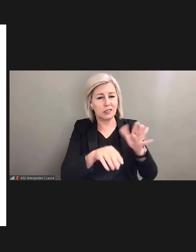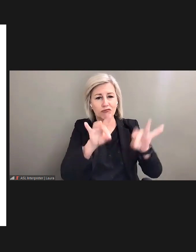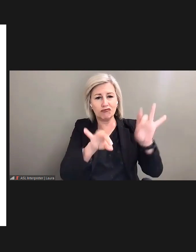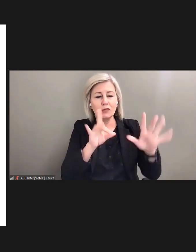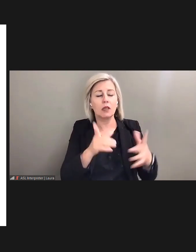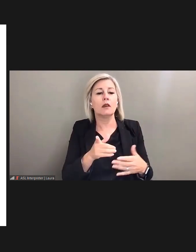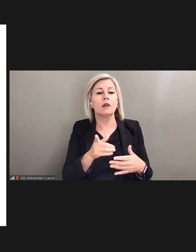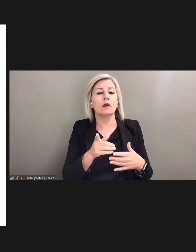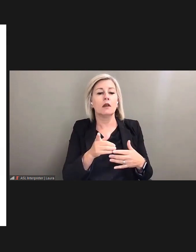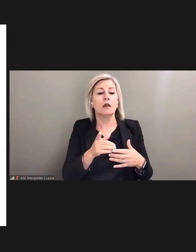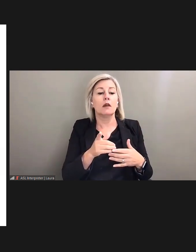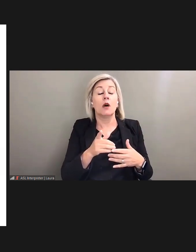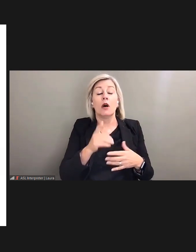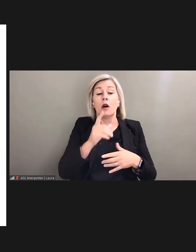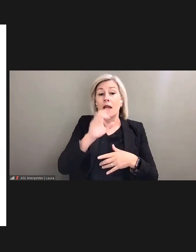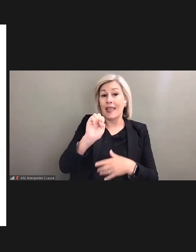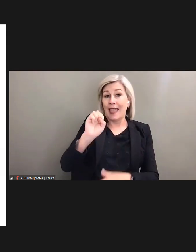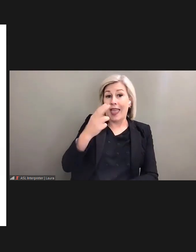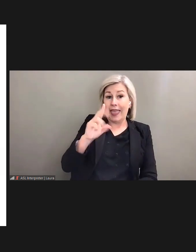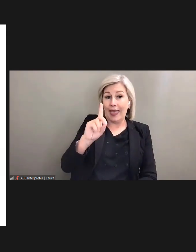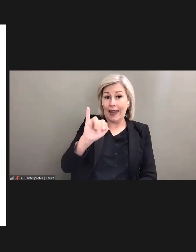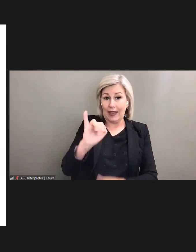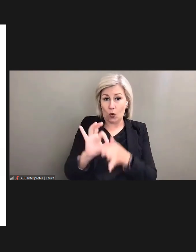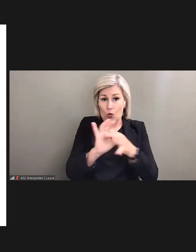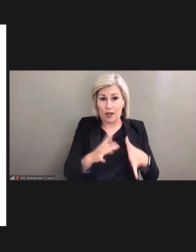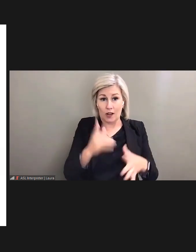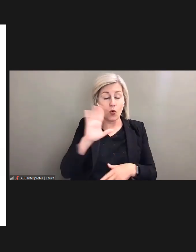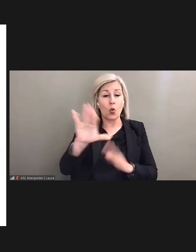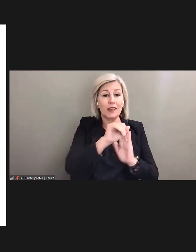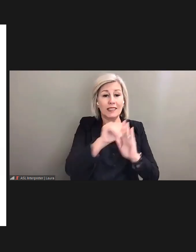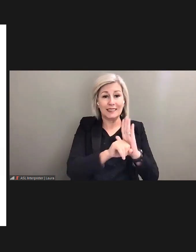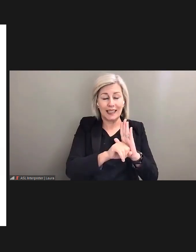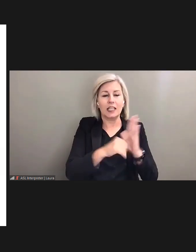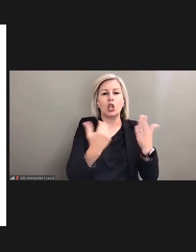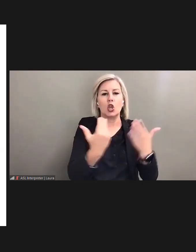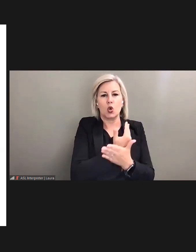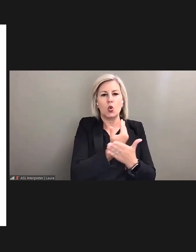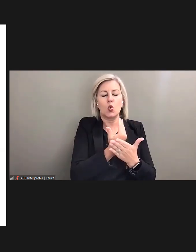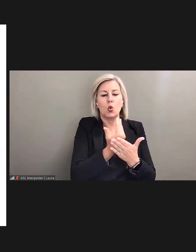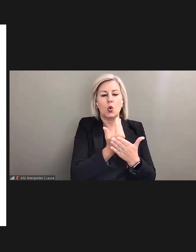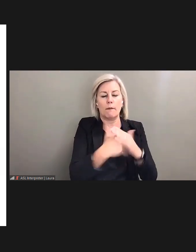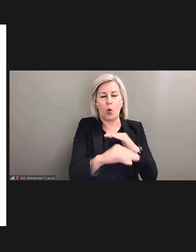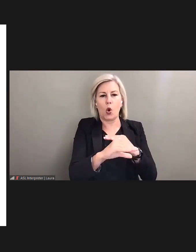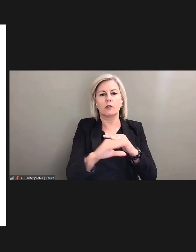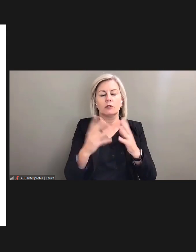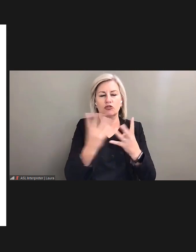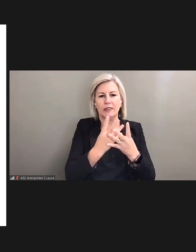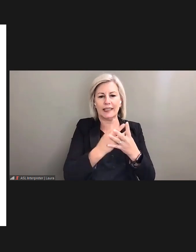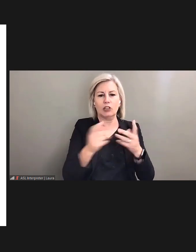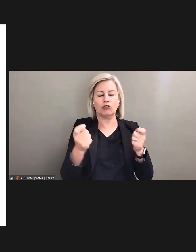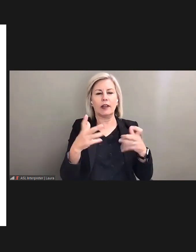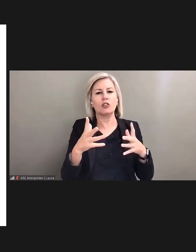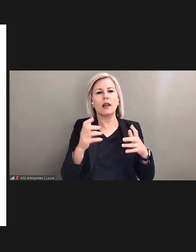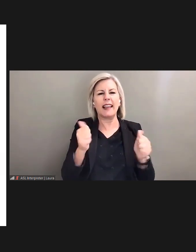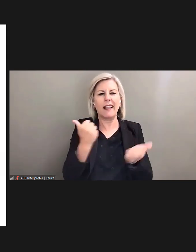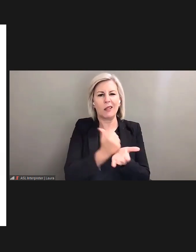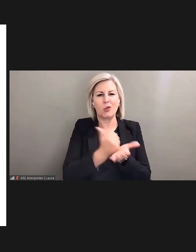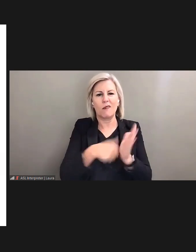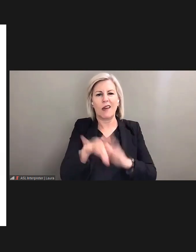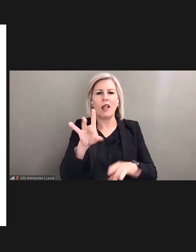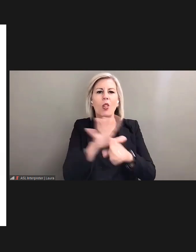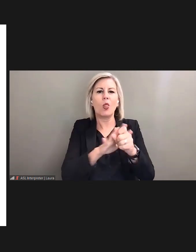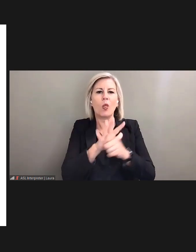before, going to your EDI coordinator for your state, the newborn hearing screening director, they can help you find